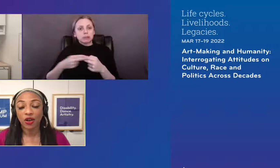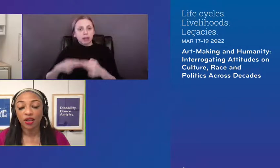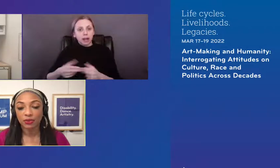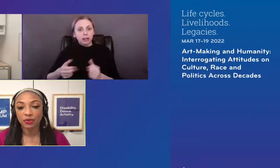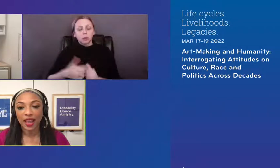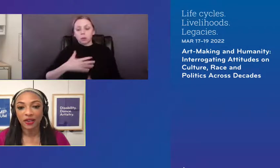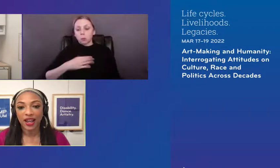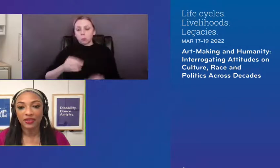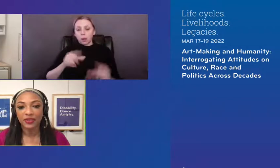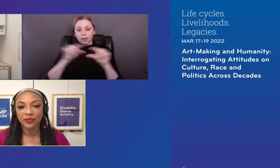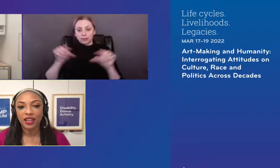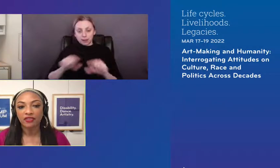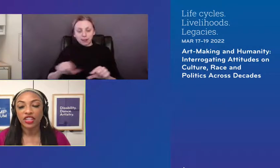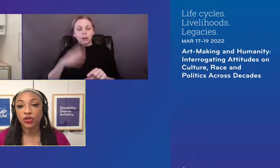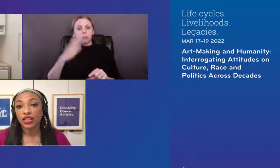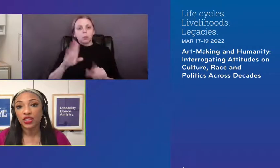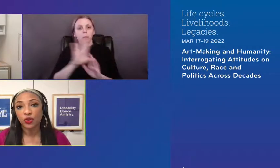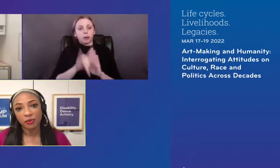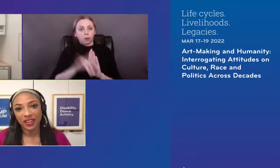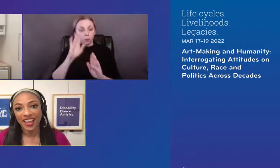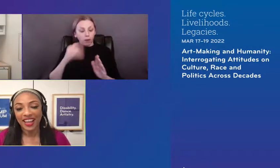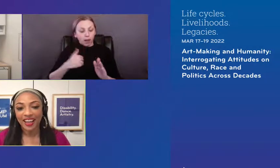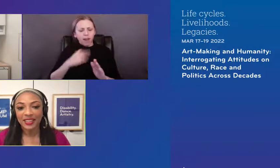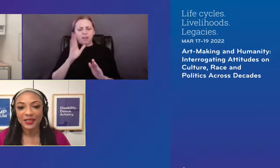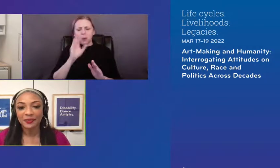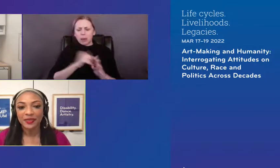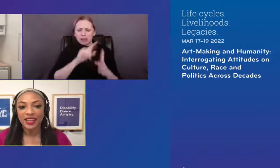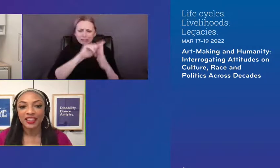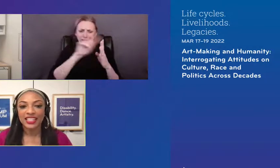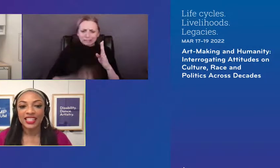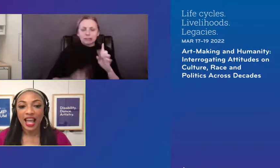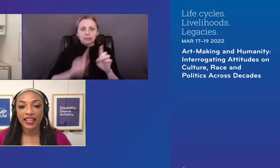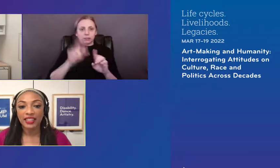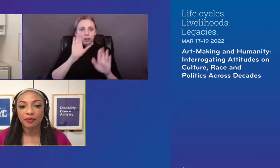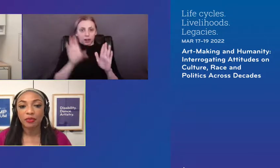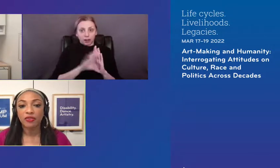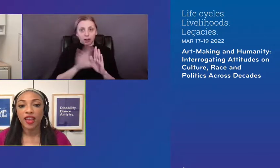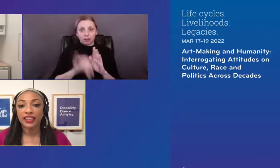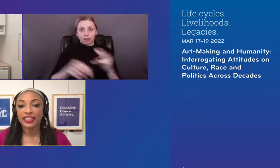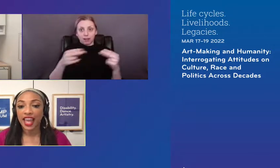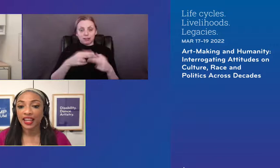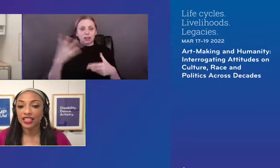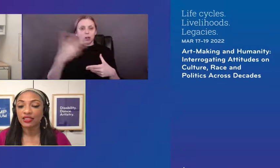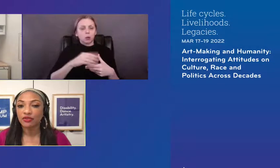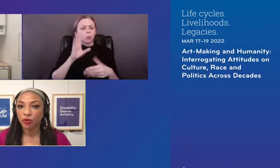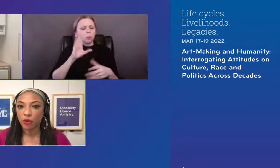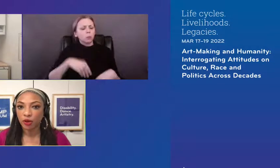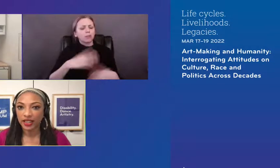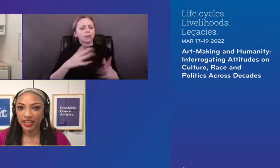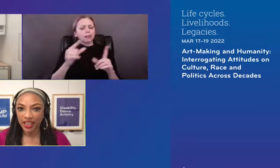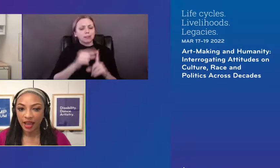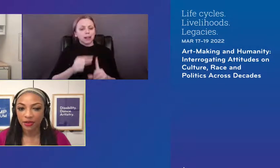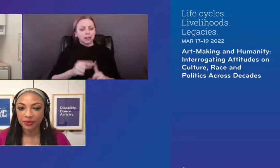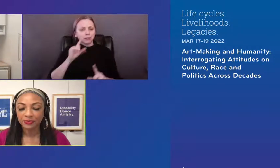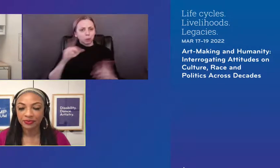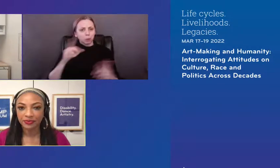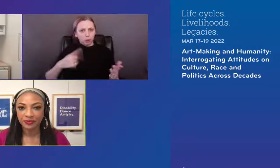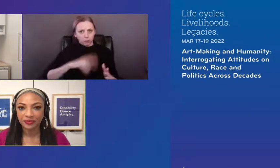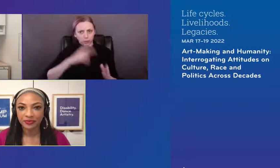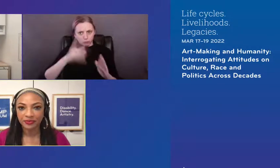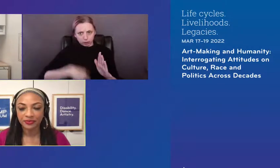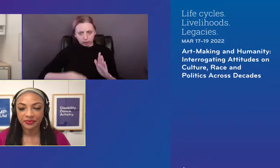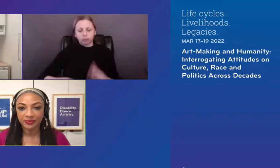text on a blue background featuring an assortment of icons. These slides simply provide the text for what we're reading aloud.